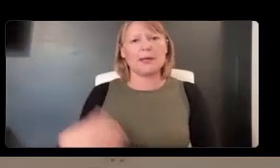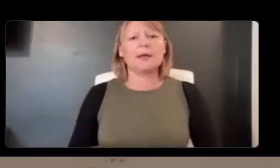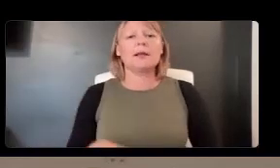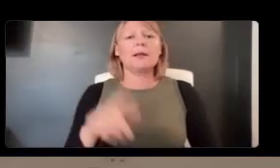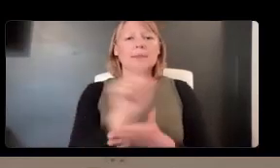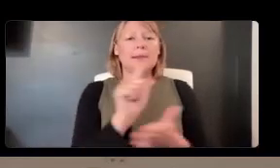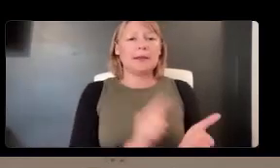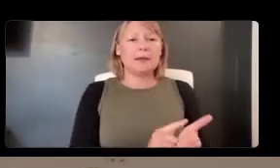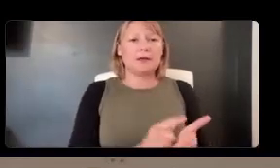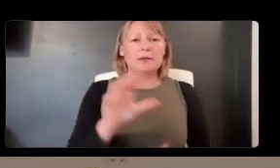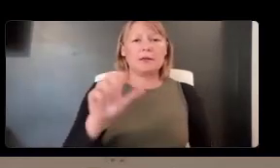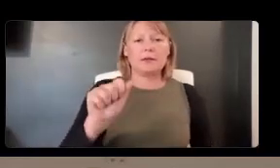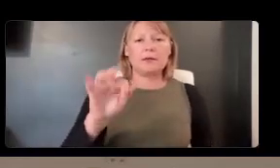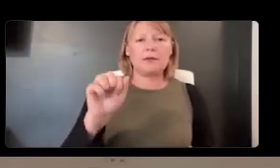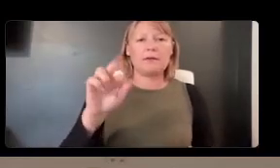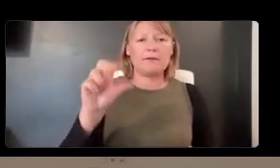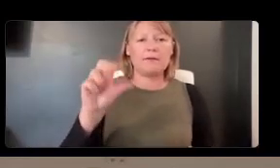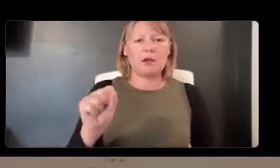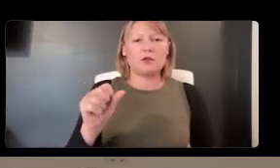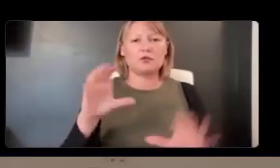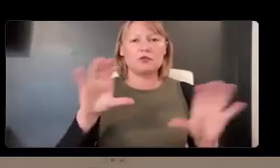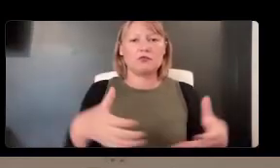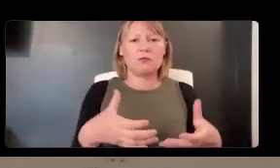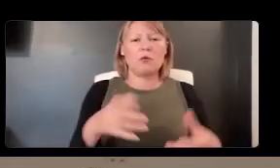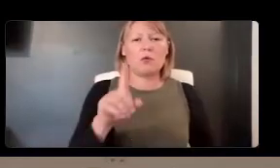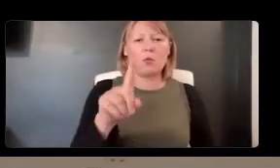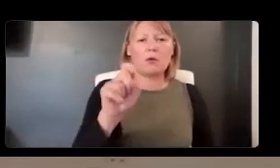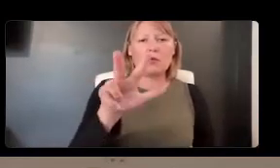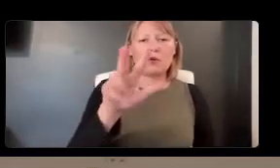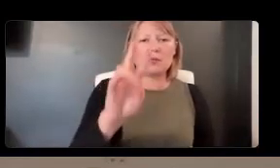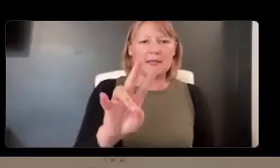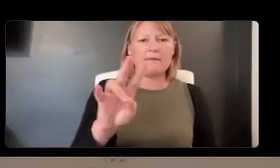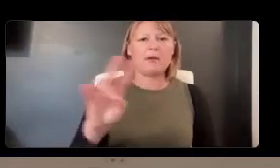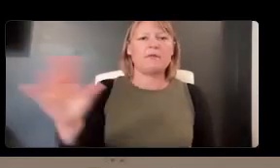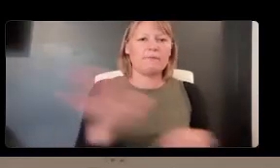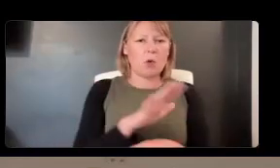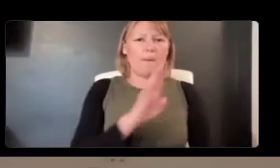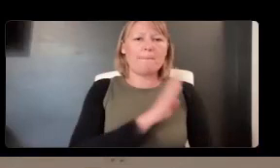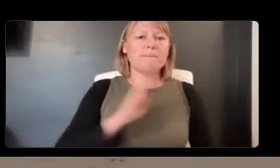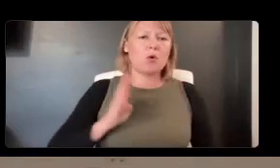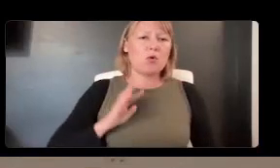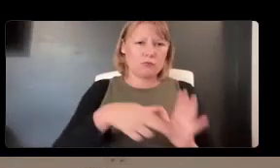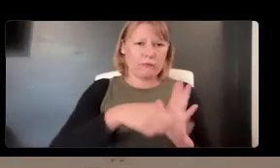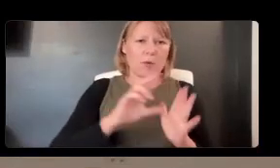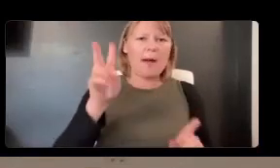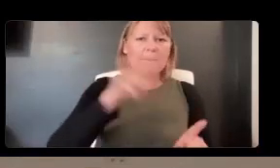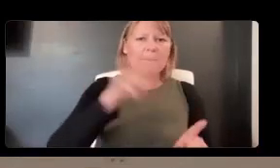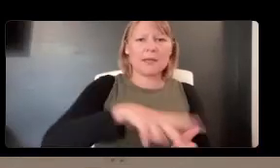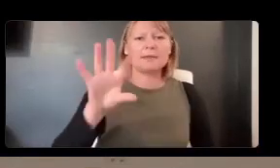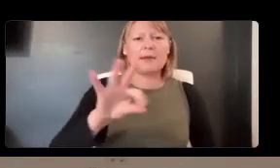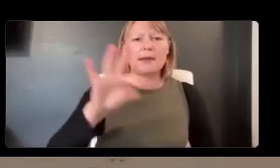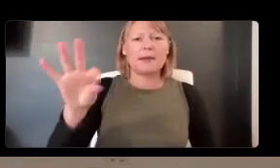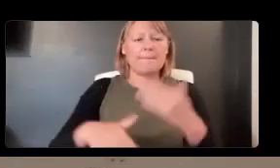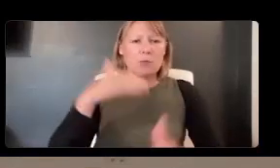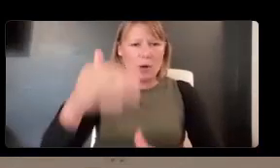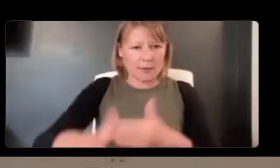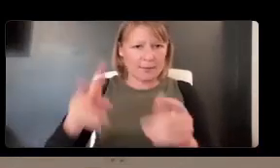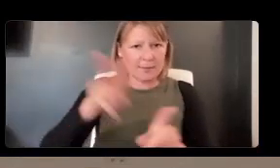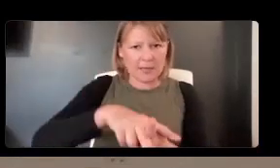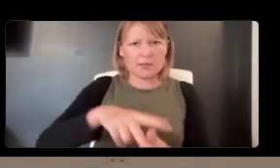Division, there were 137 full board review applications received, 99 were processed, and there are